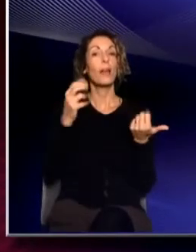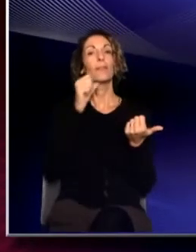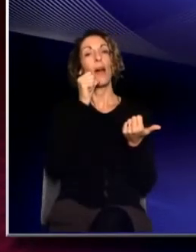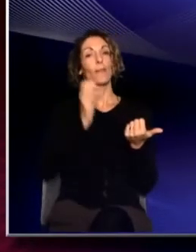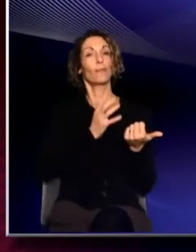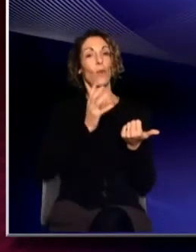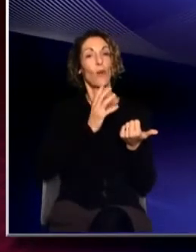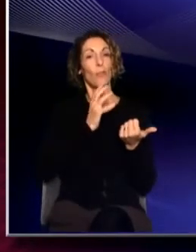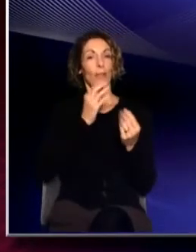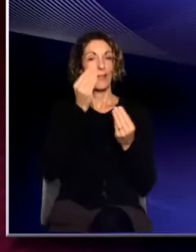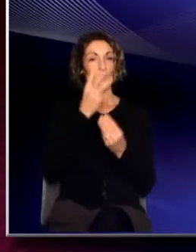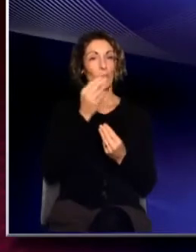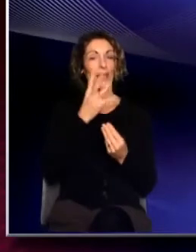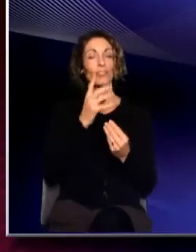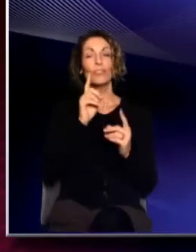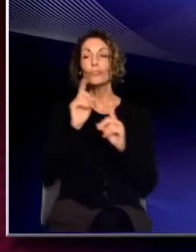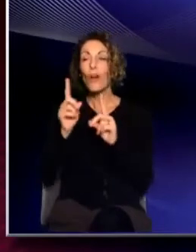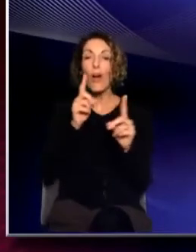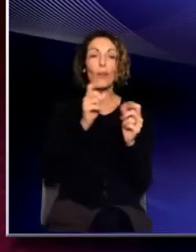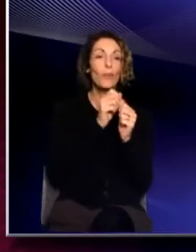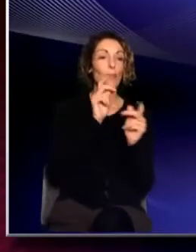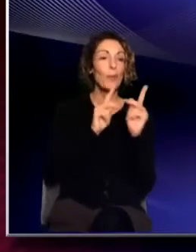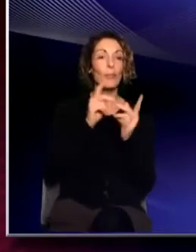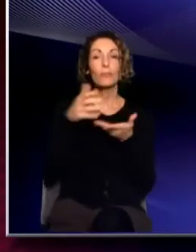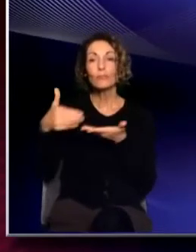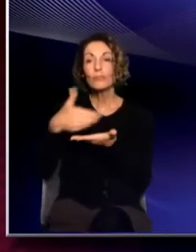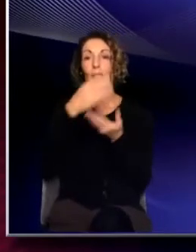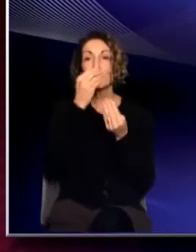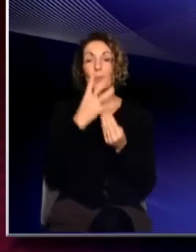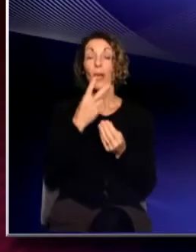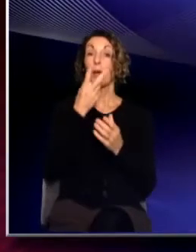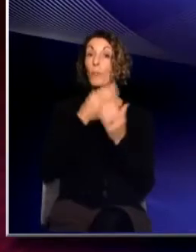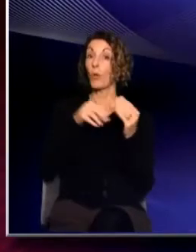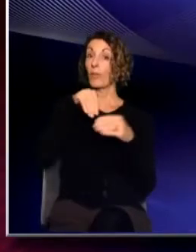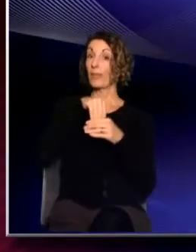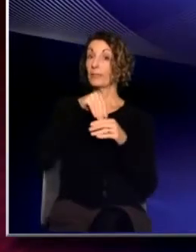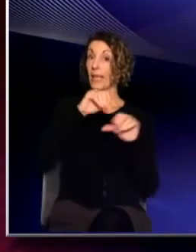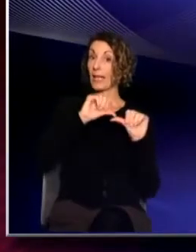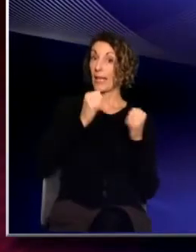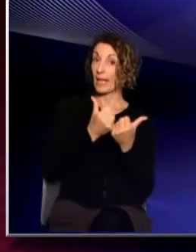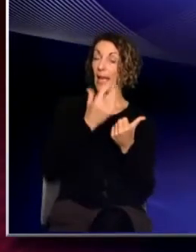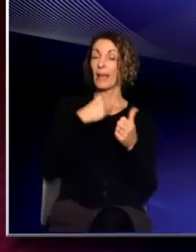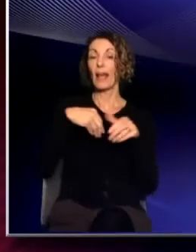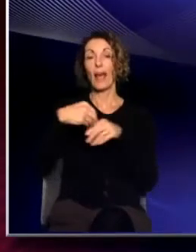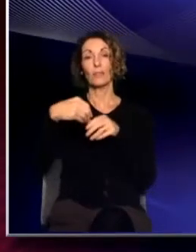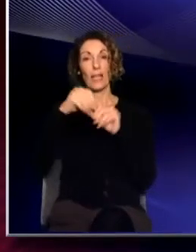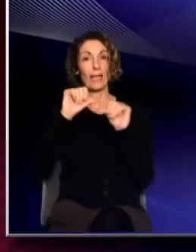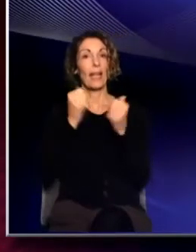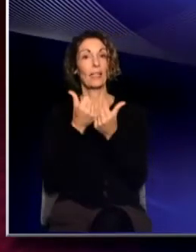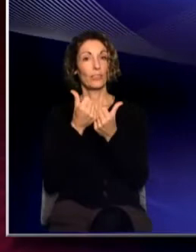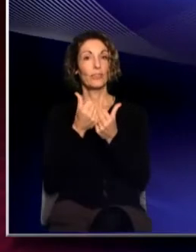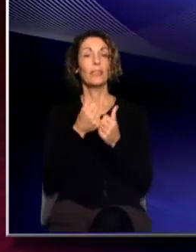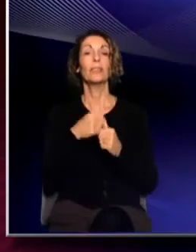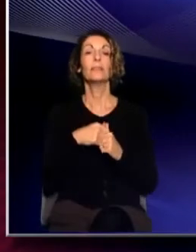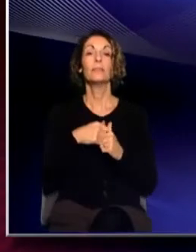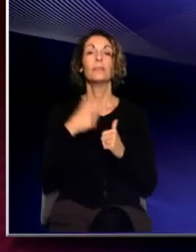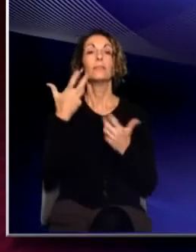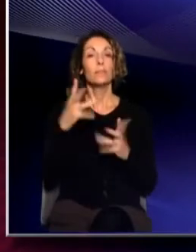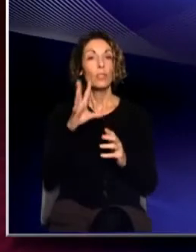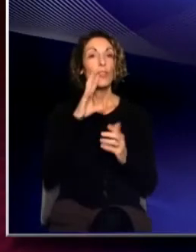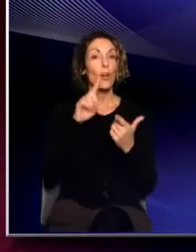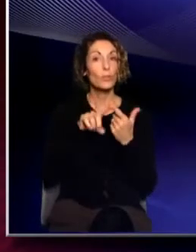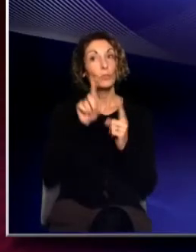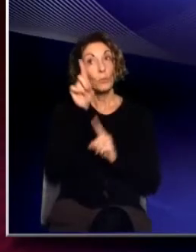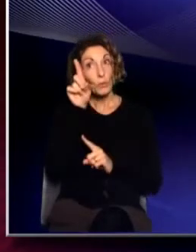information, talked with a lot of people, both inside the agency and outside the agency. I've talked with you, I've talked with